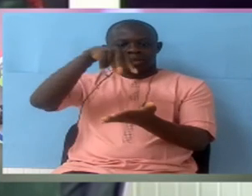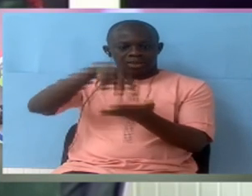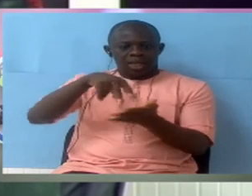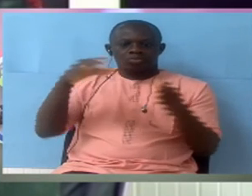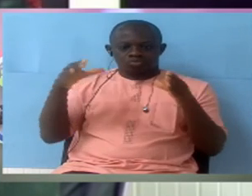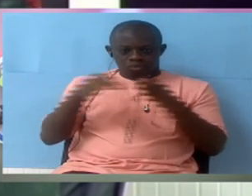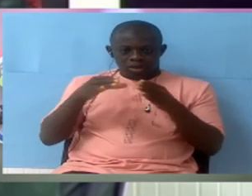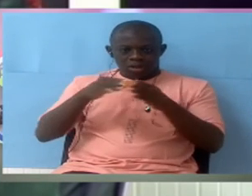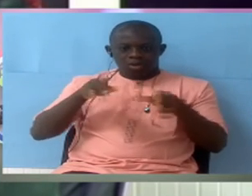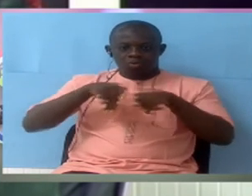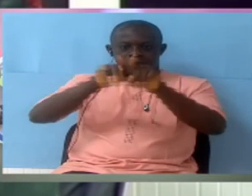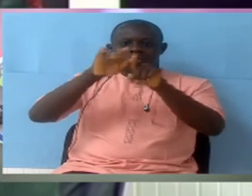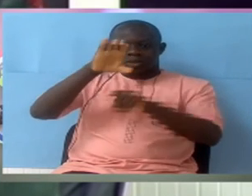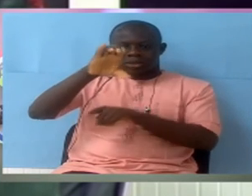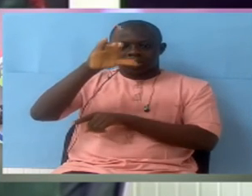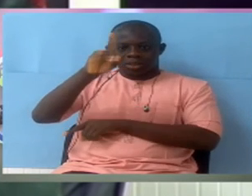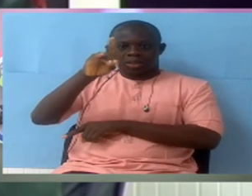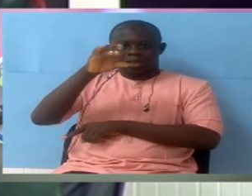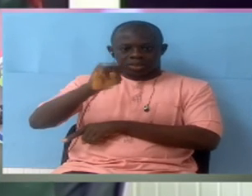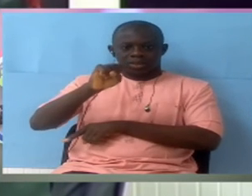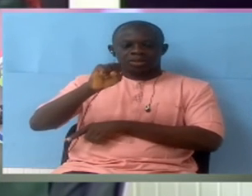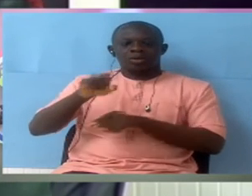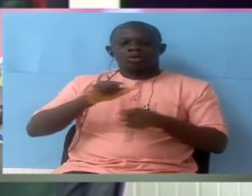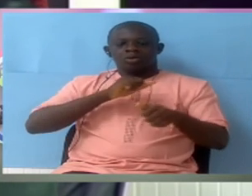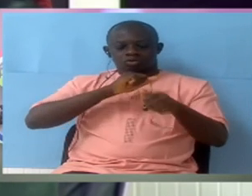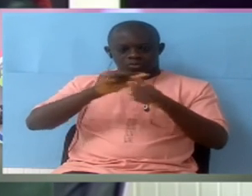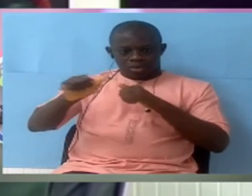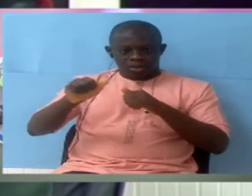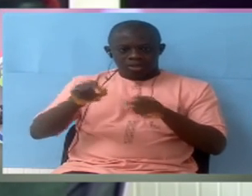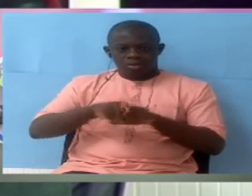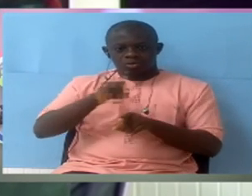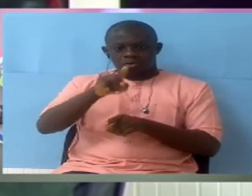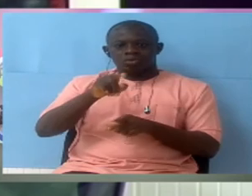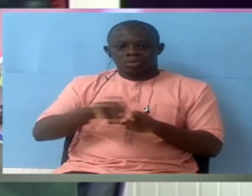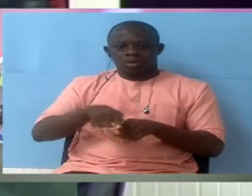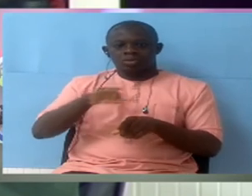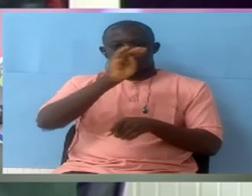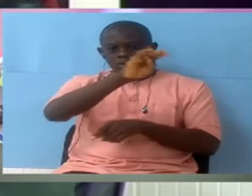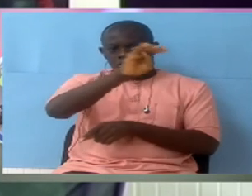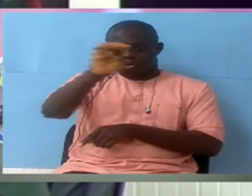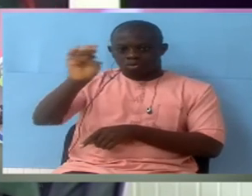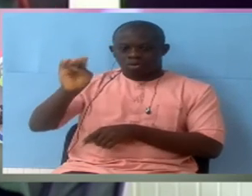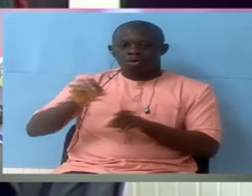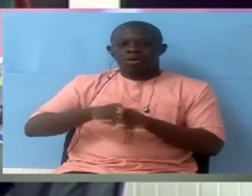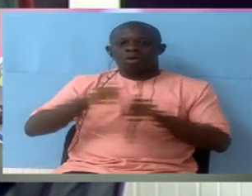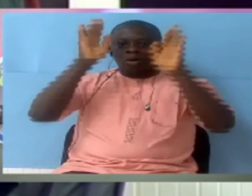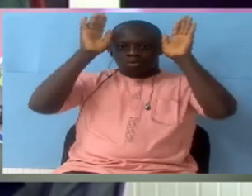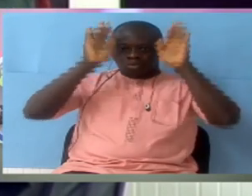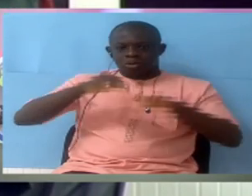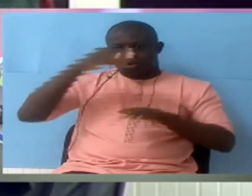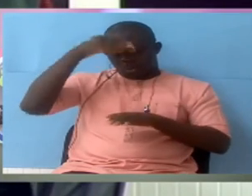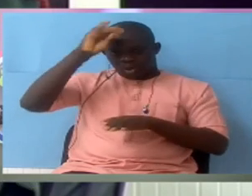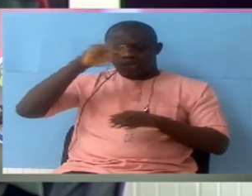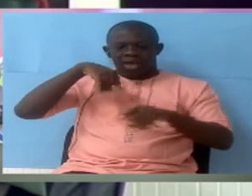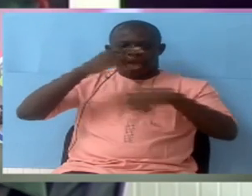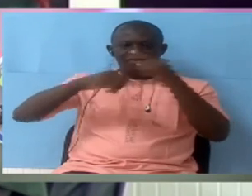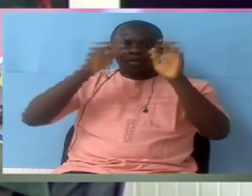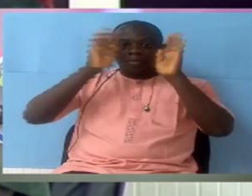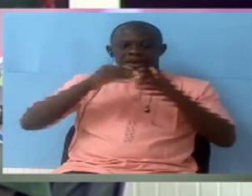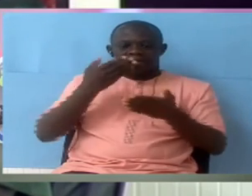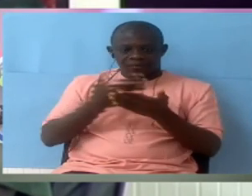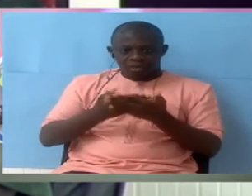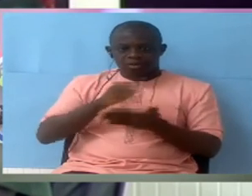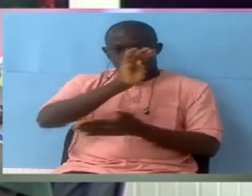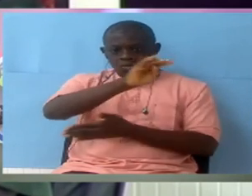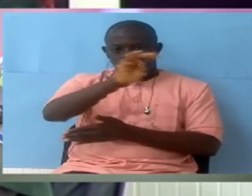gis nga ma ngi taxaw ak chief of staff bi. So just get the Muslim boys after prayers. Légui bu julé paré rek oyal julit